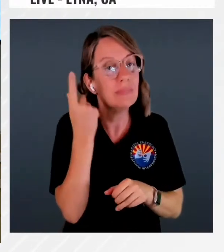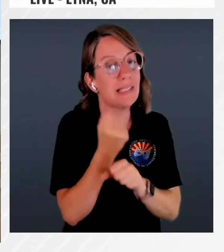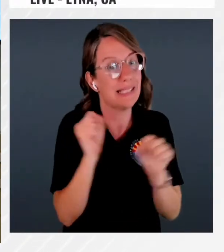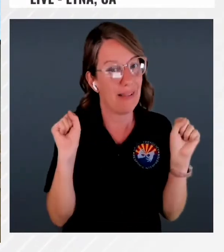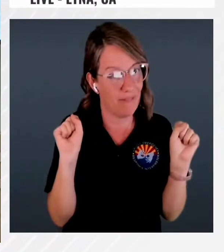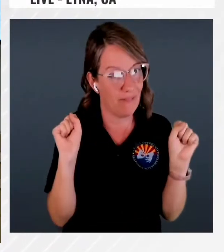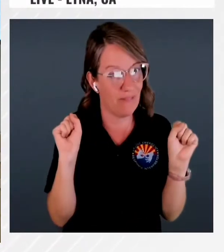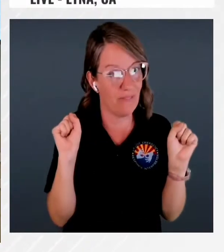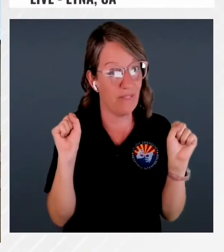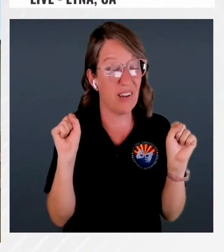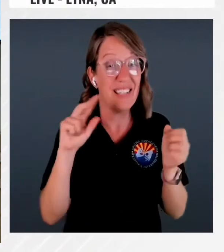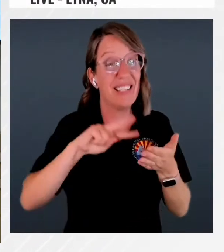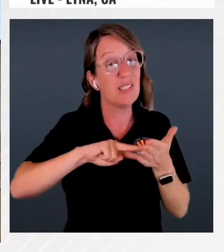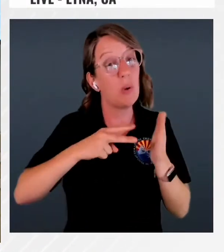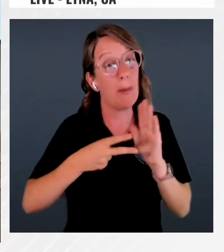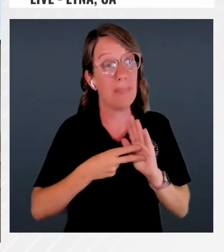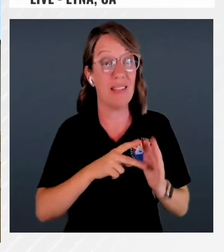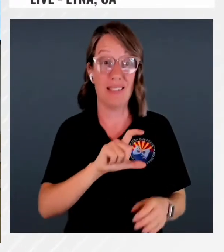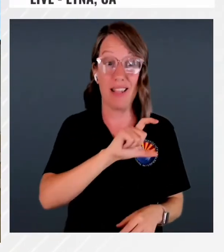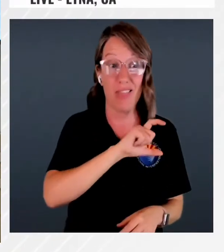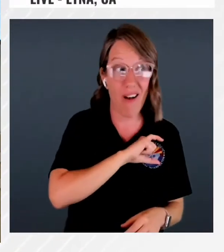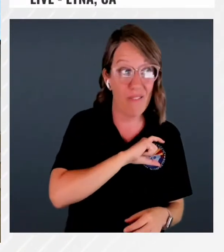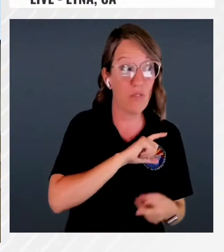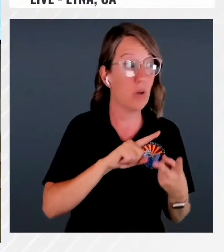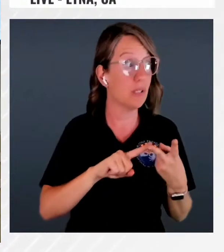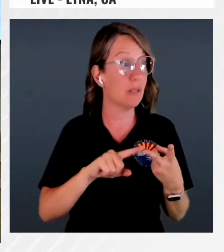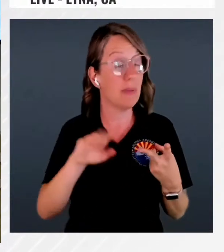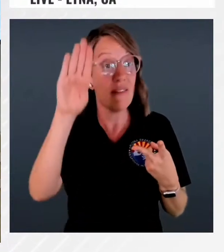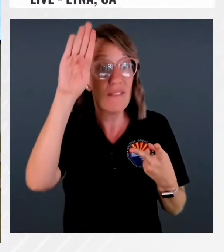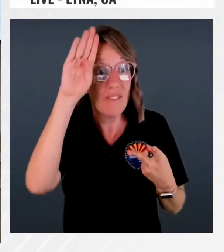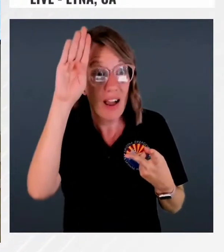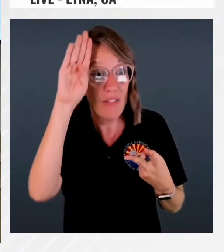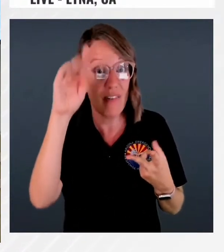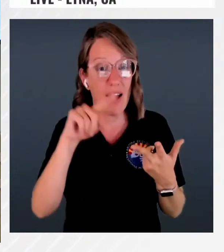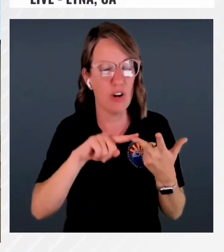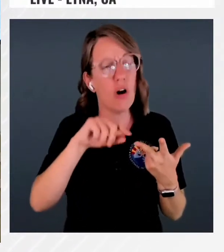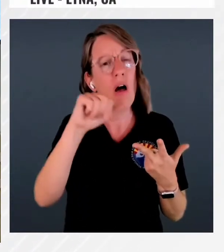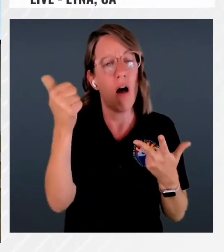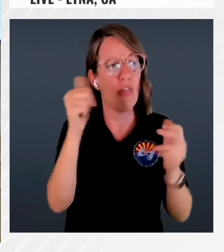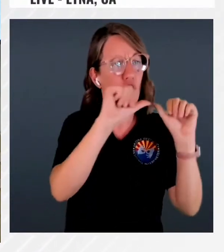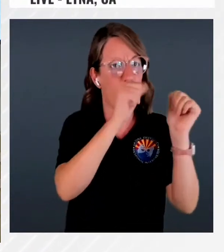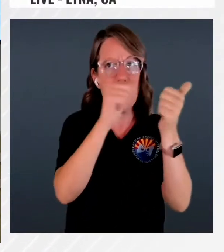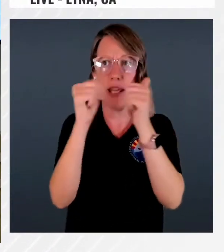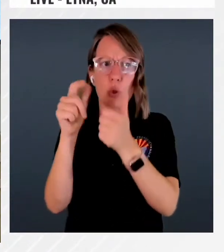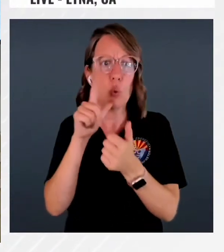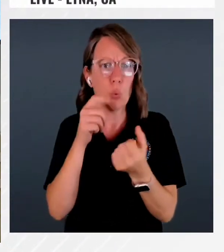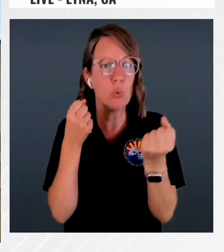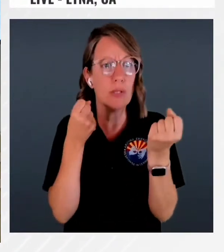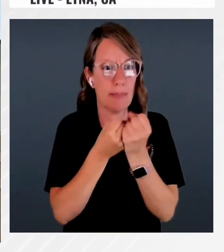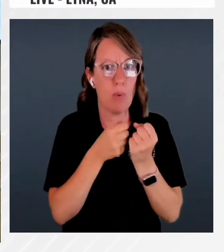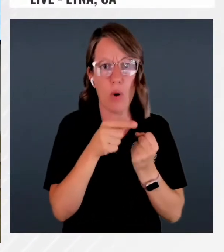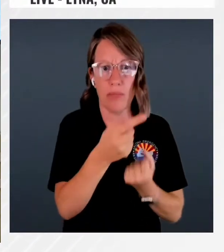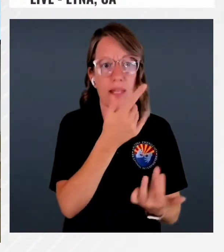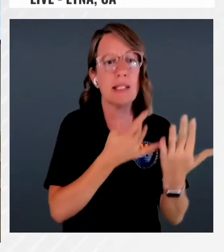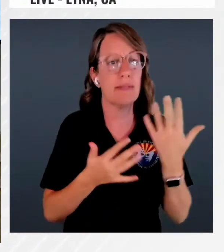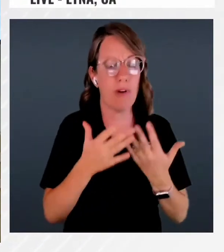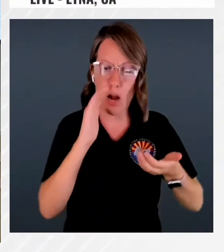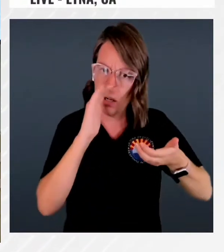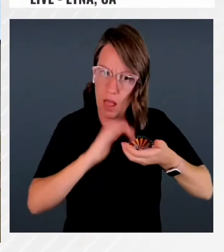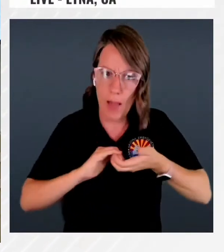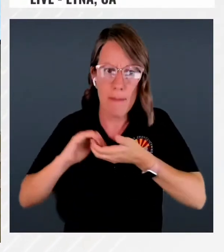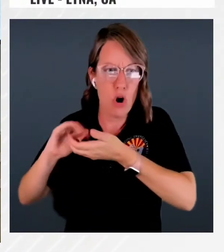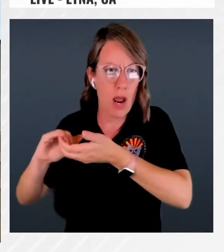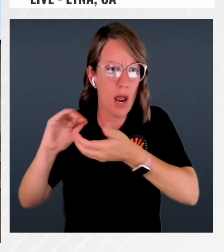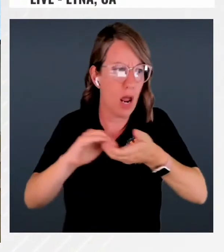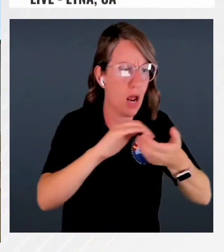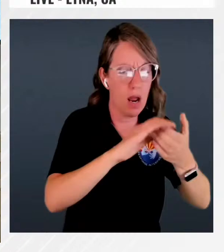law enforcement, fire, and others that support our efforts to get people back home. So